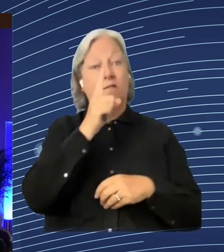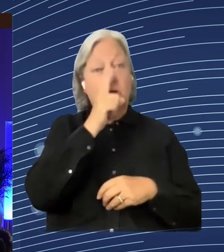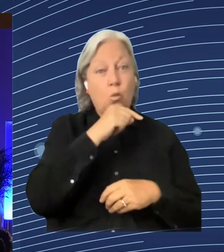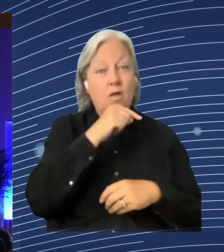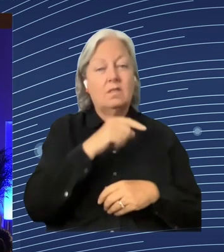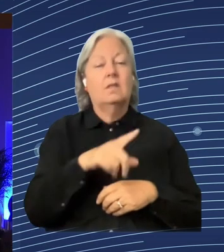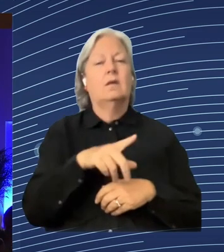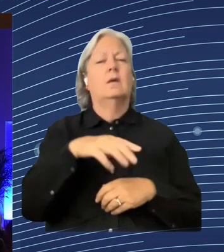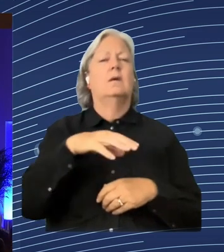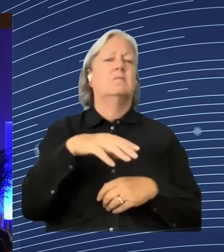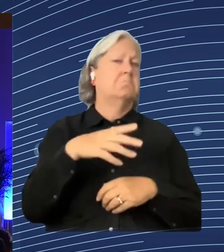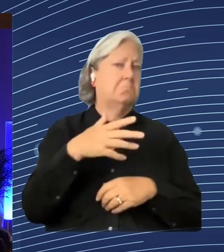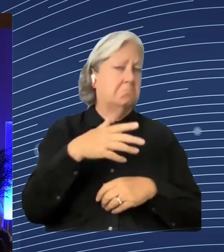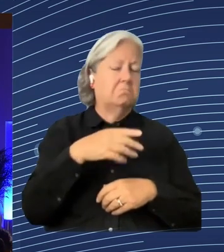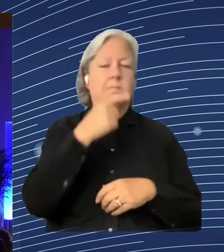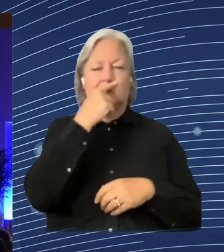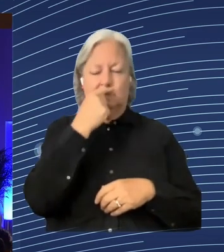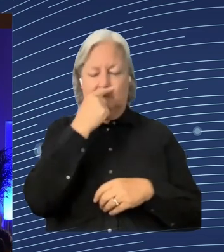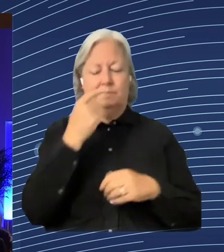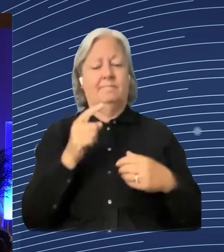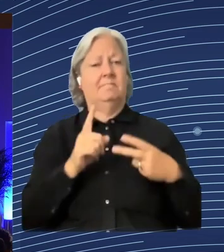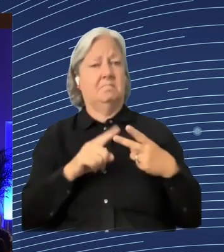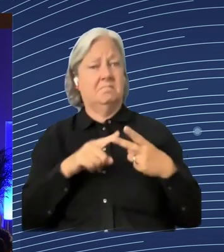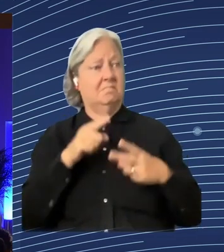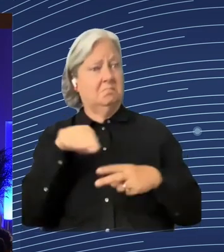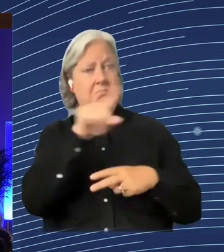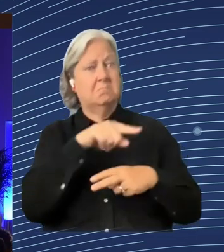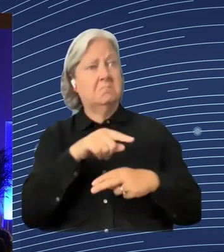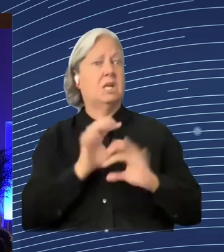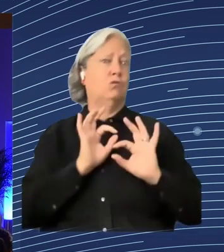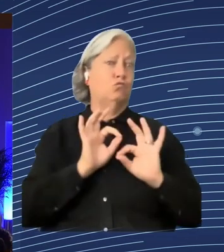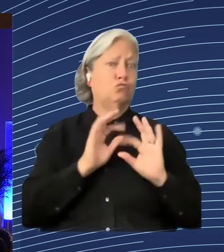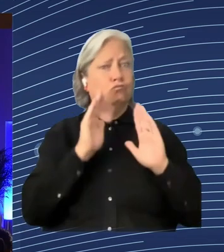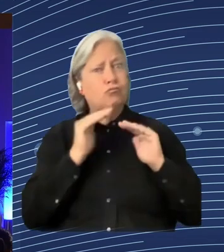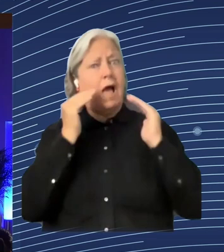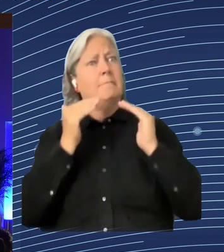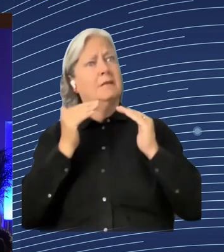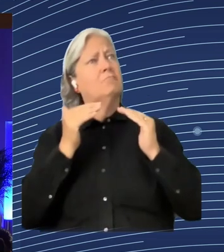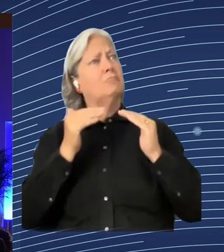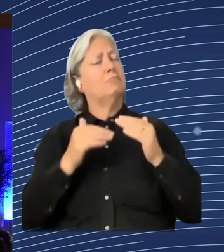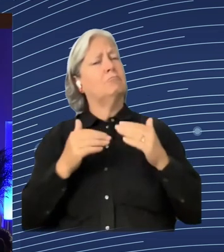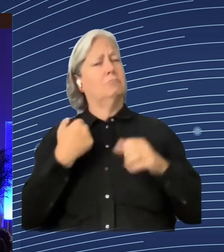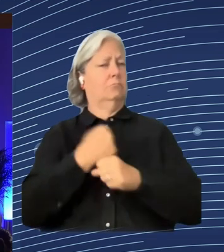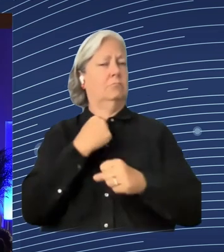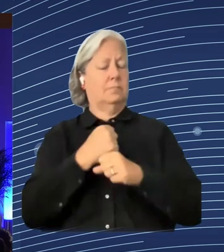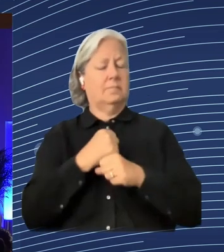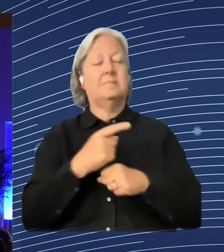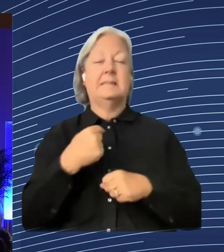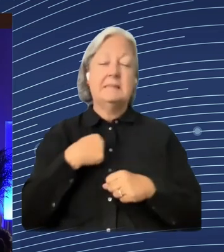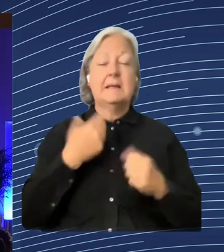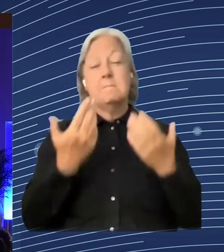likely to disappear, and how about job satisfaction? Malaika. I can try to answer that question maybe partially. I'm